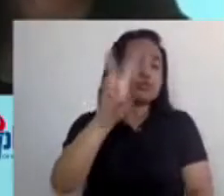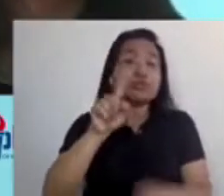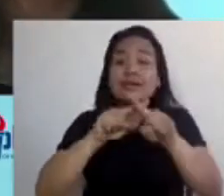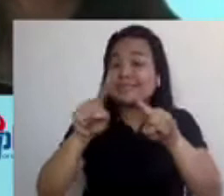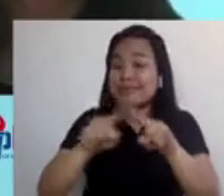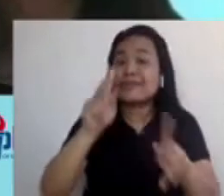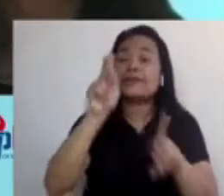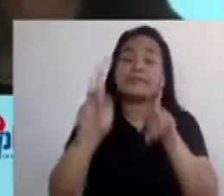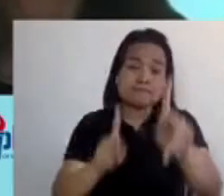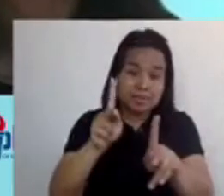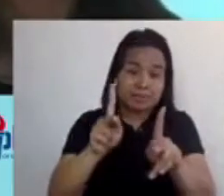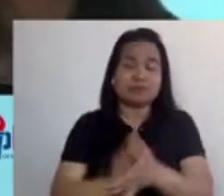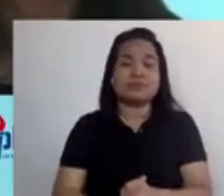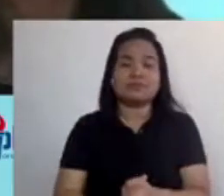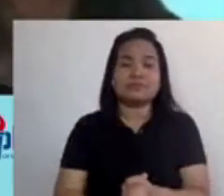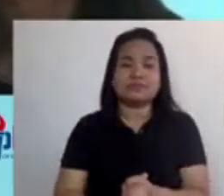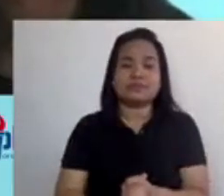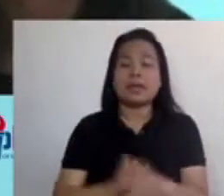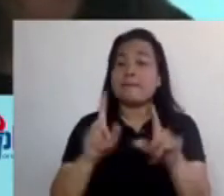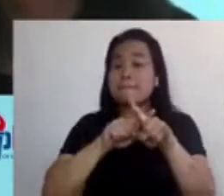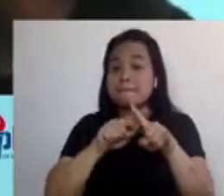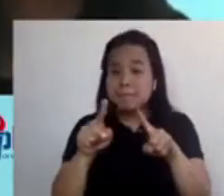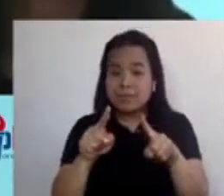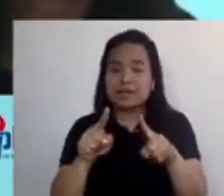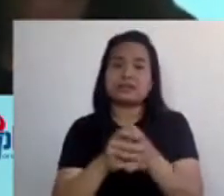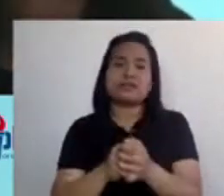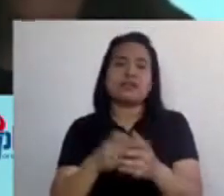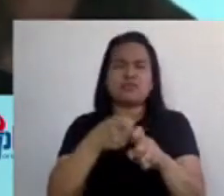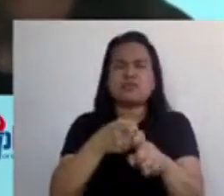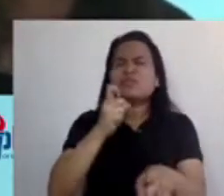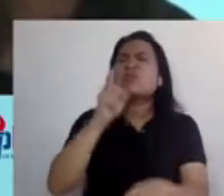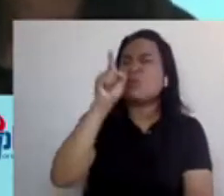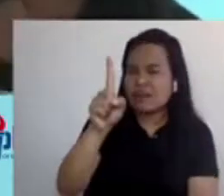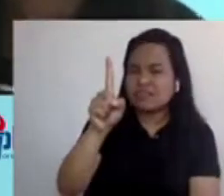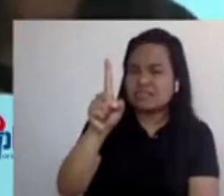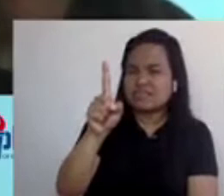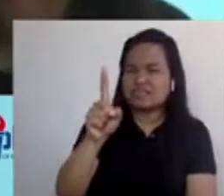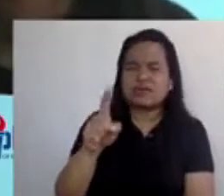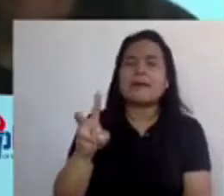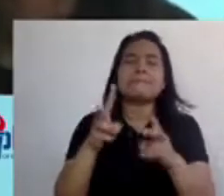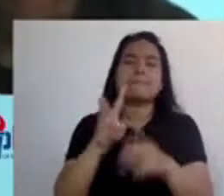the documented feedback came only from 1 person, despite it being